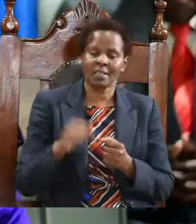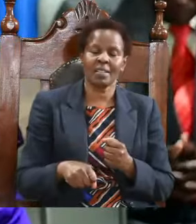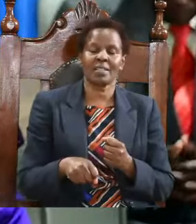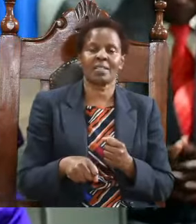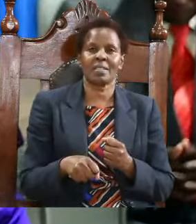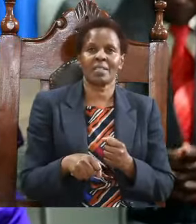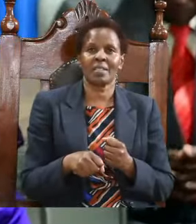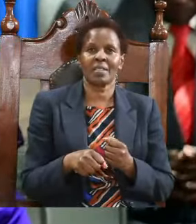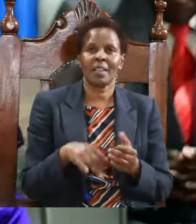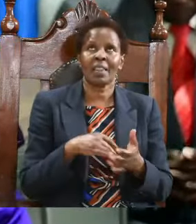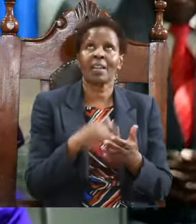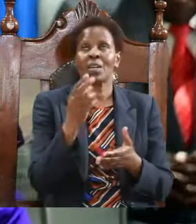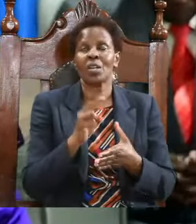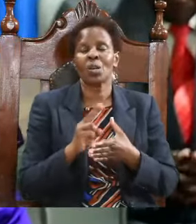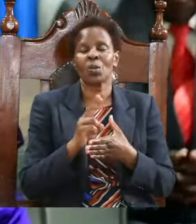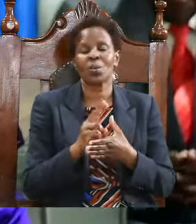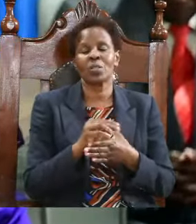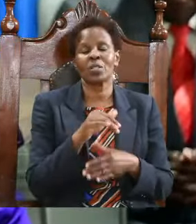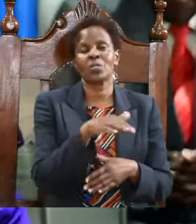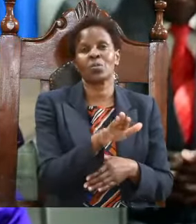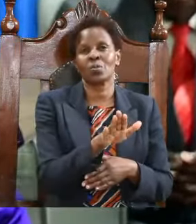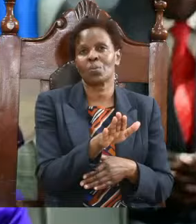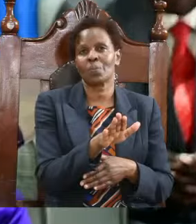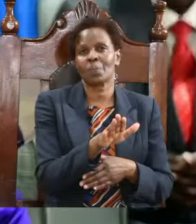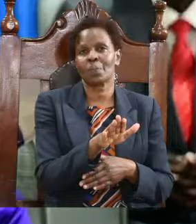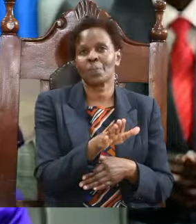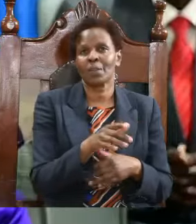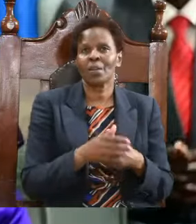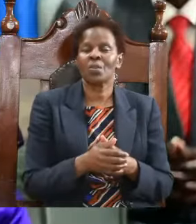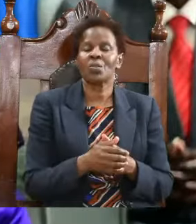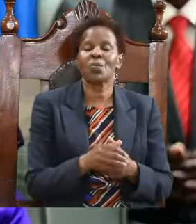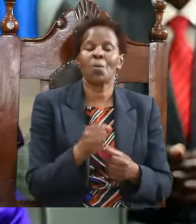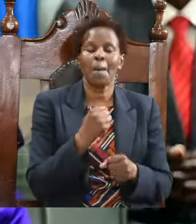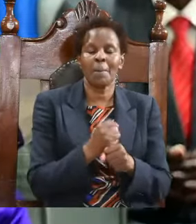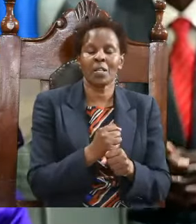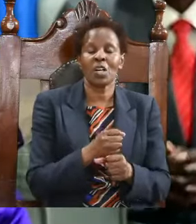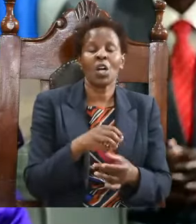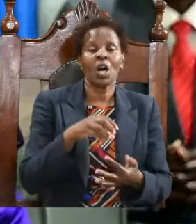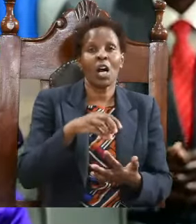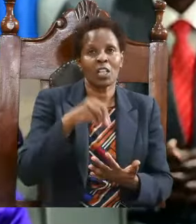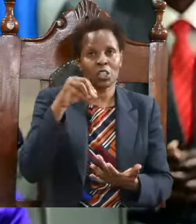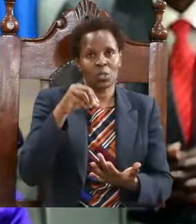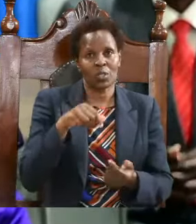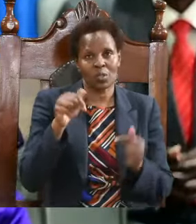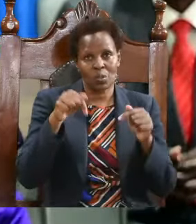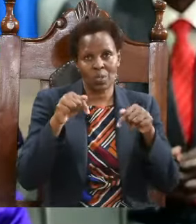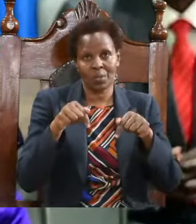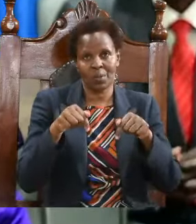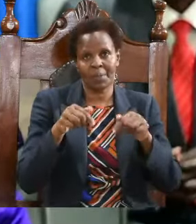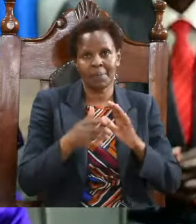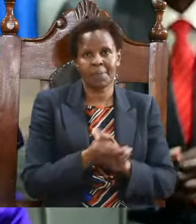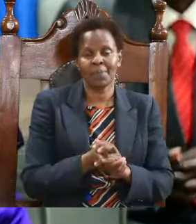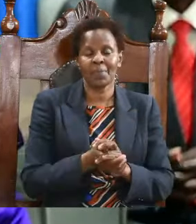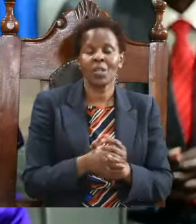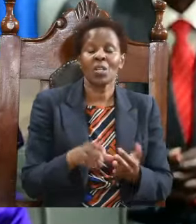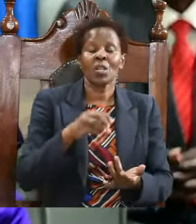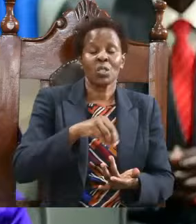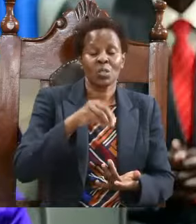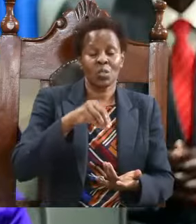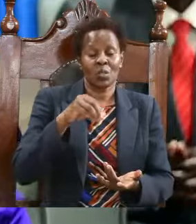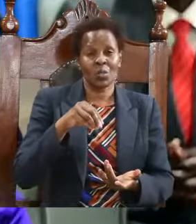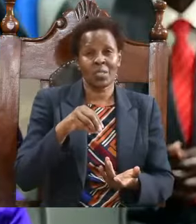going to use you. So here, we are making our choice today. And when we make choices in this